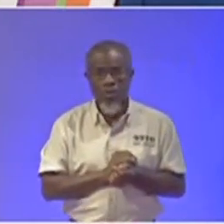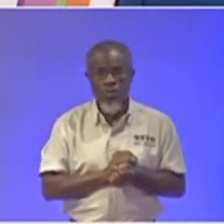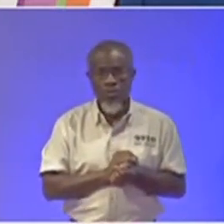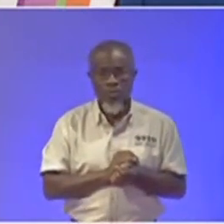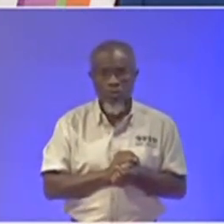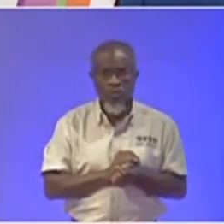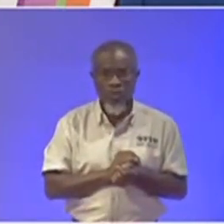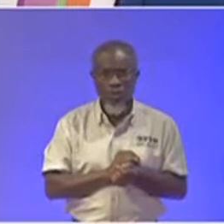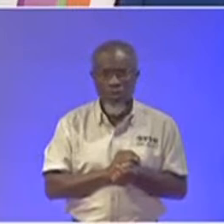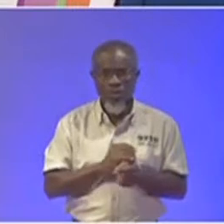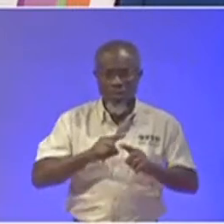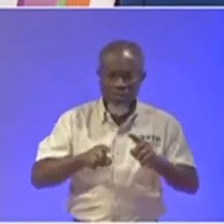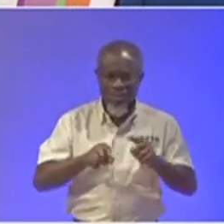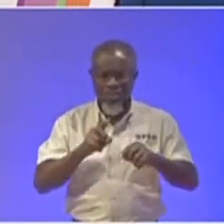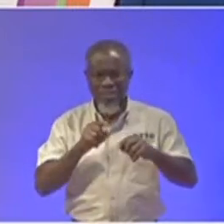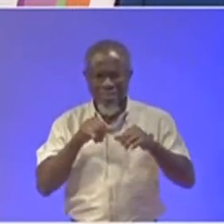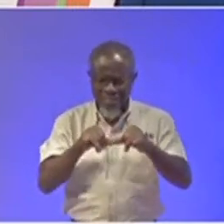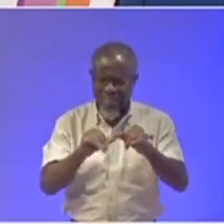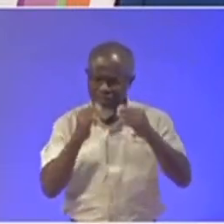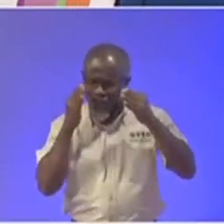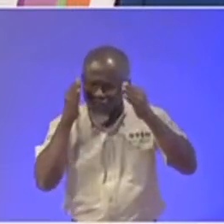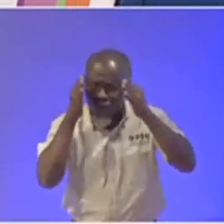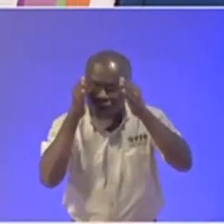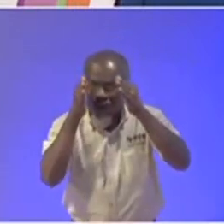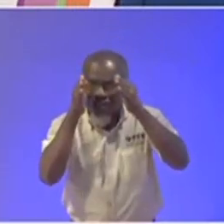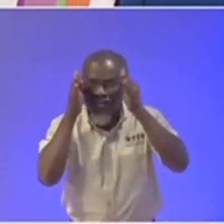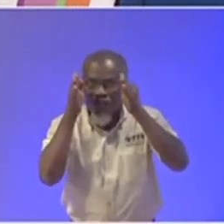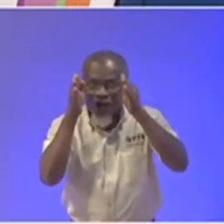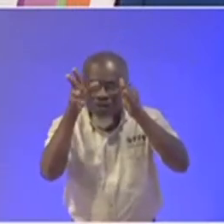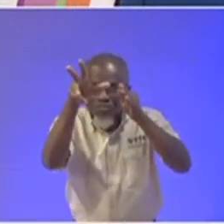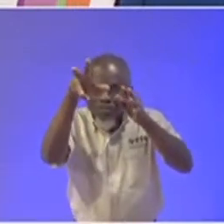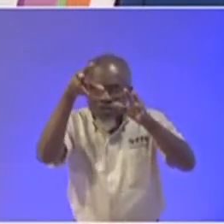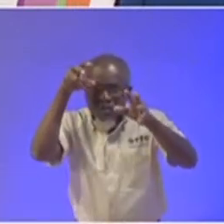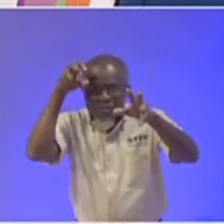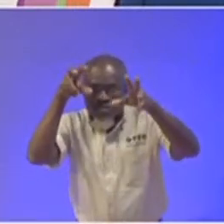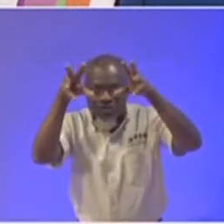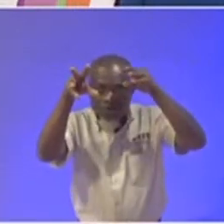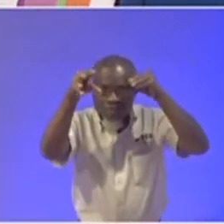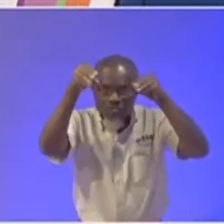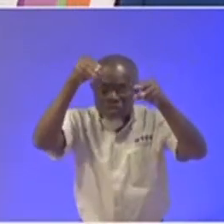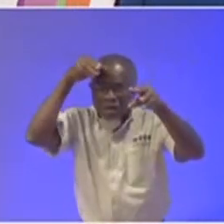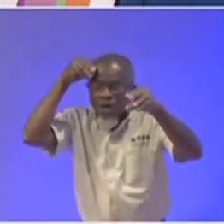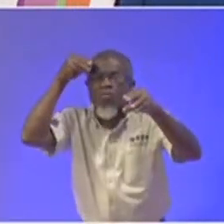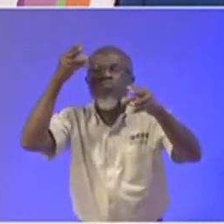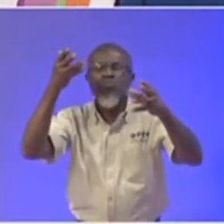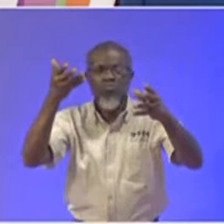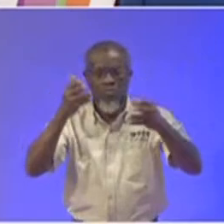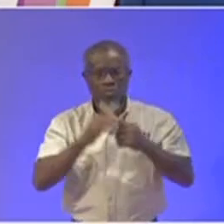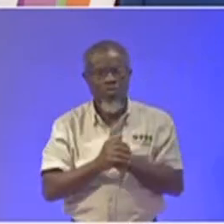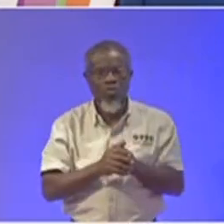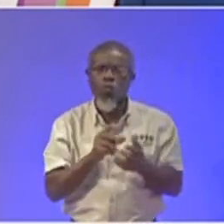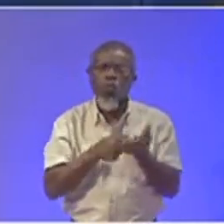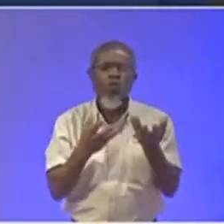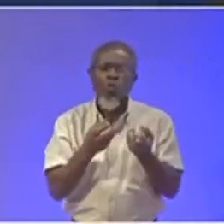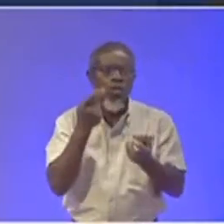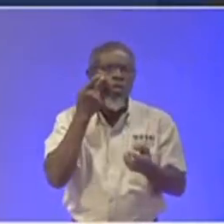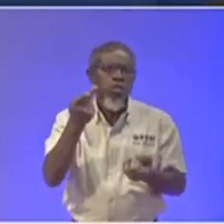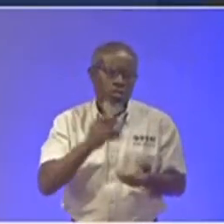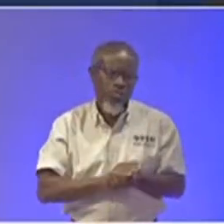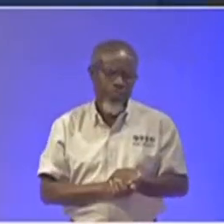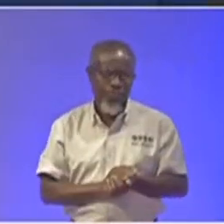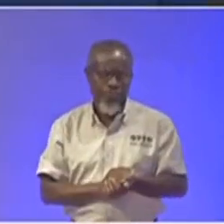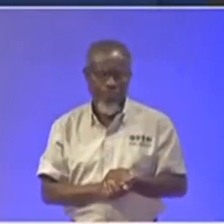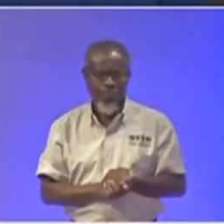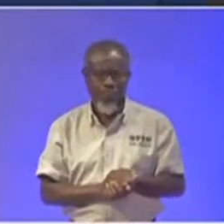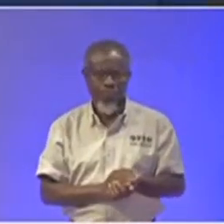there with you, being carried on that ride, on that journey. What are some of those things that you'd want to see in it, Ms. Bastian? I would want to